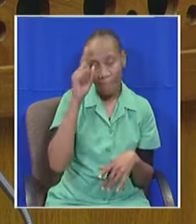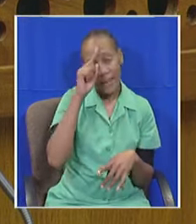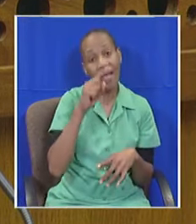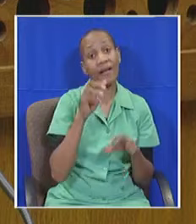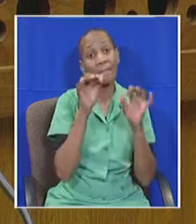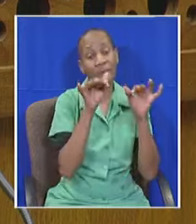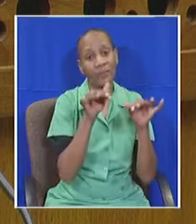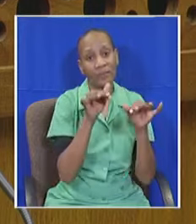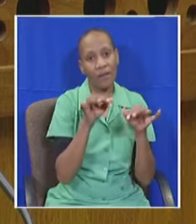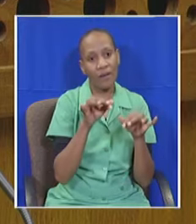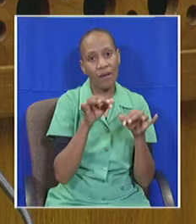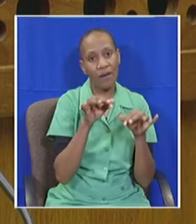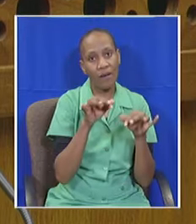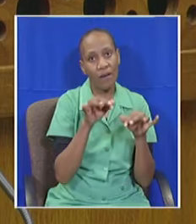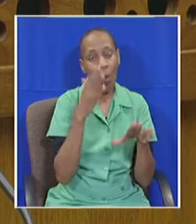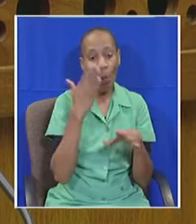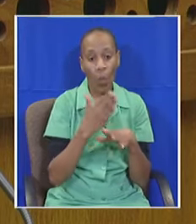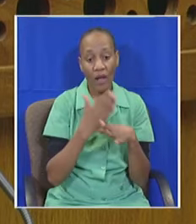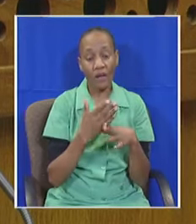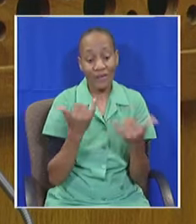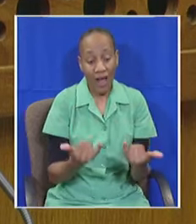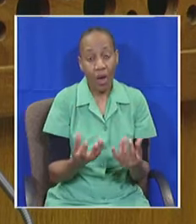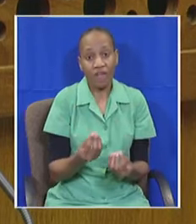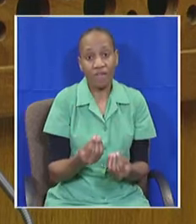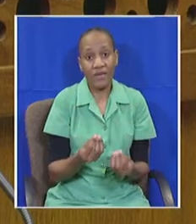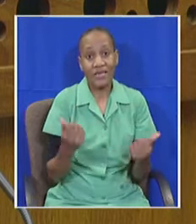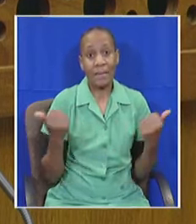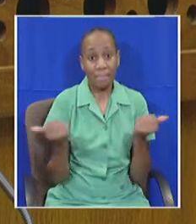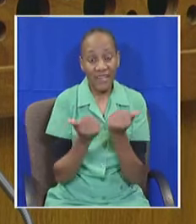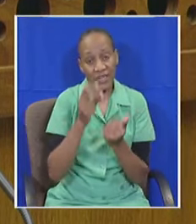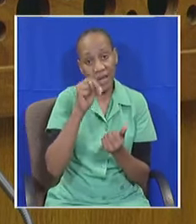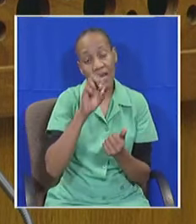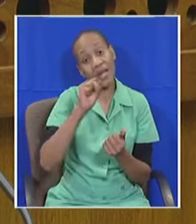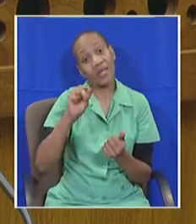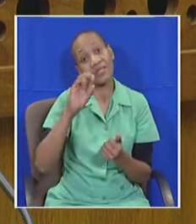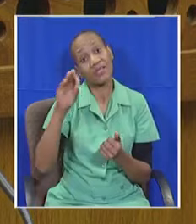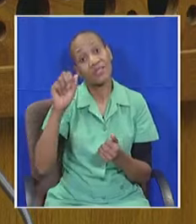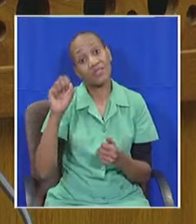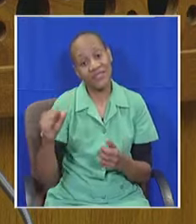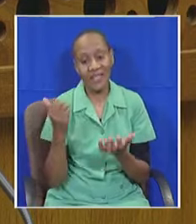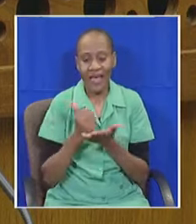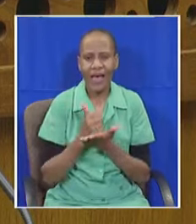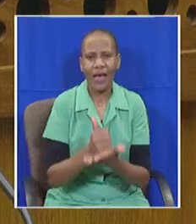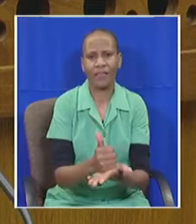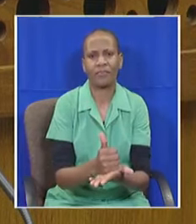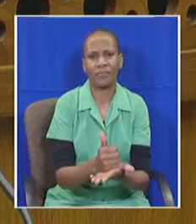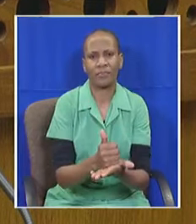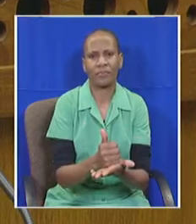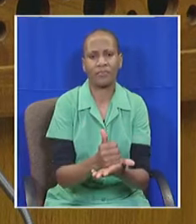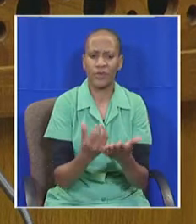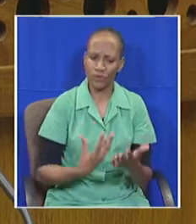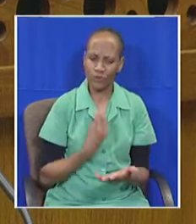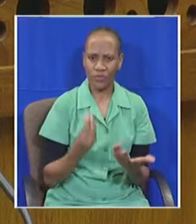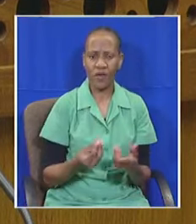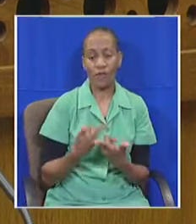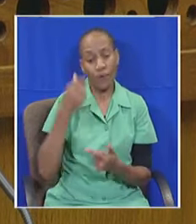who benefited from the National Skills Fund. The National Skills Fund is the aid scheme of government, which is a